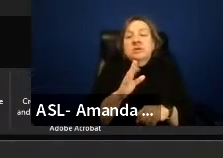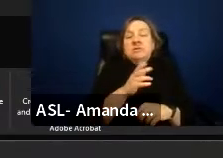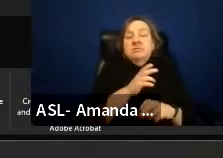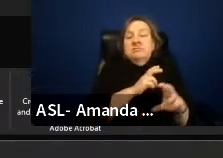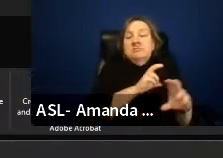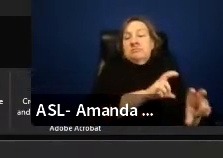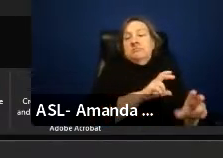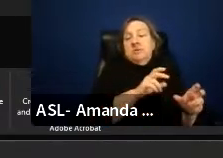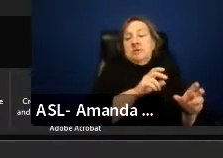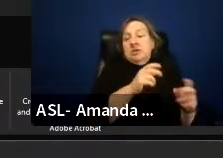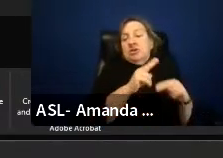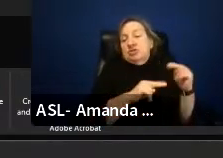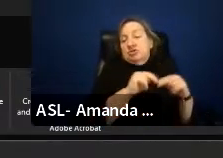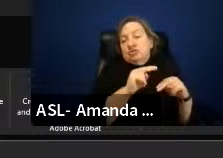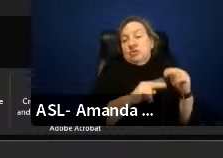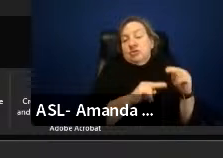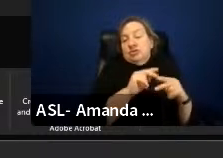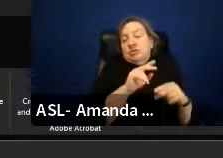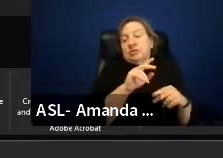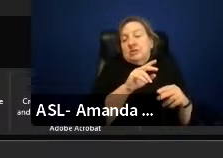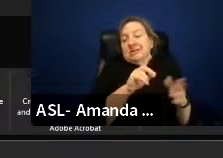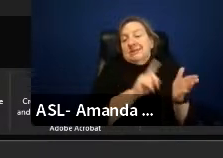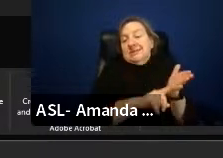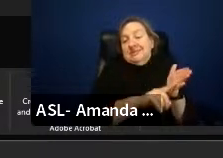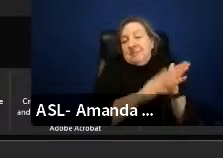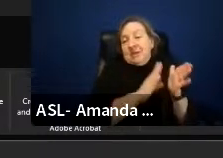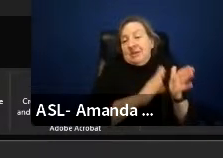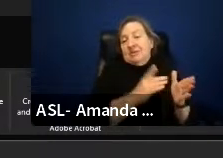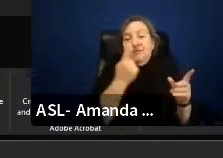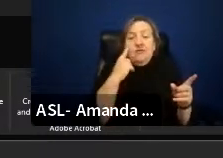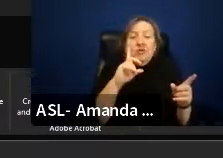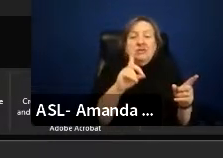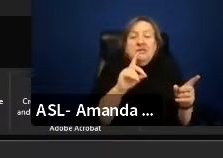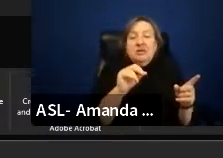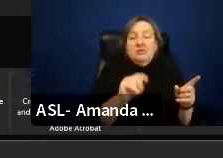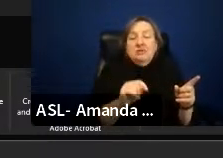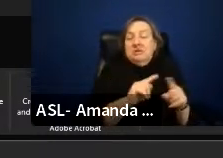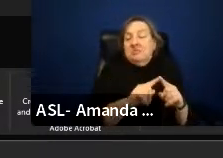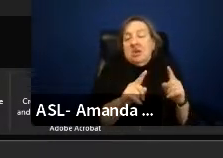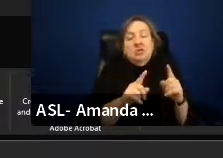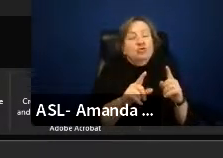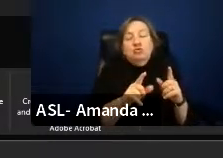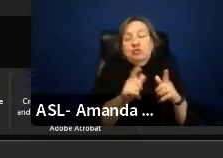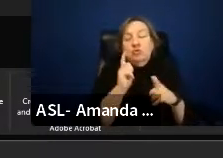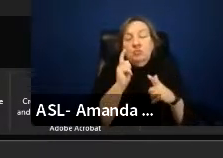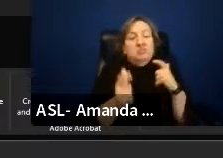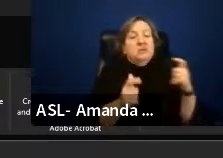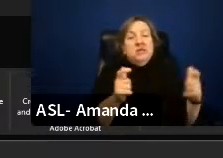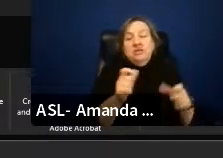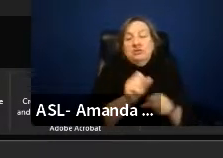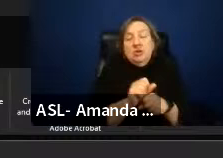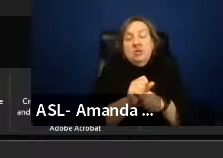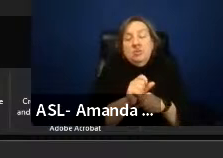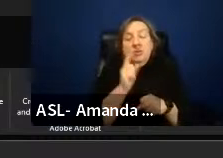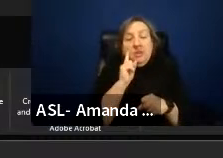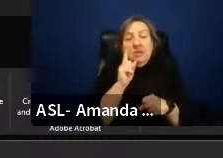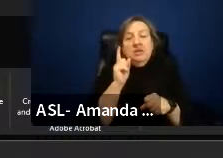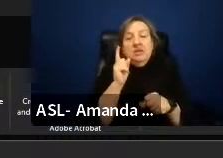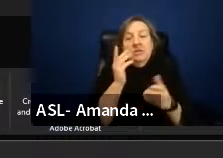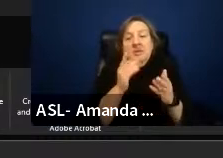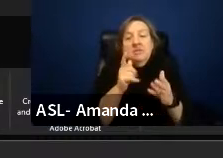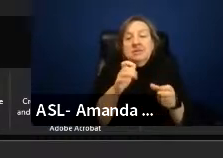construction inspector for the DOTs, but this is gonna be such a big job. We think that this might be just